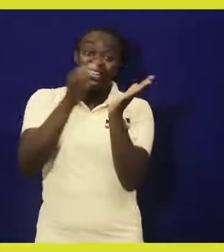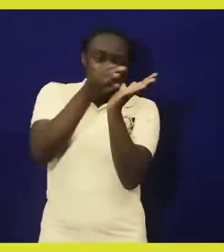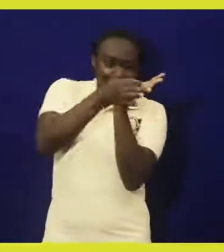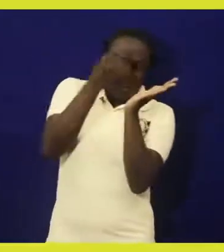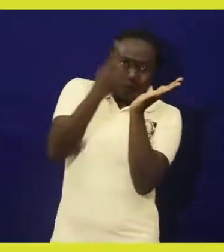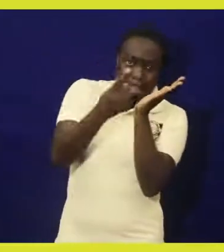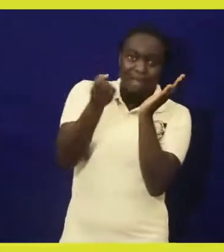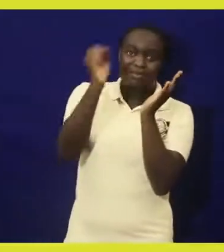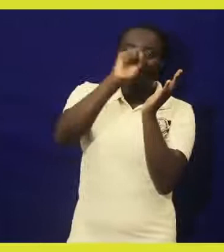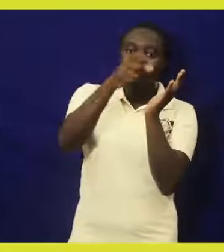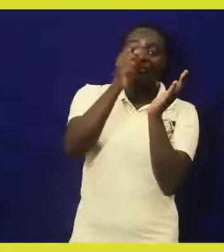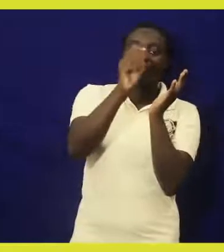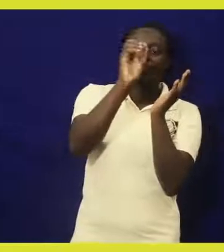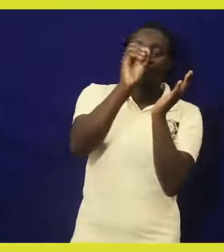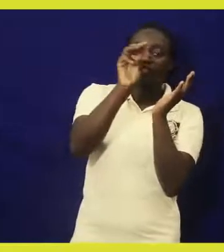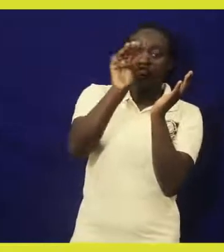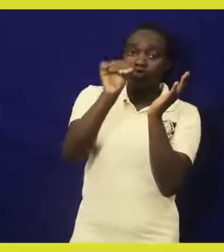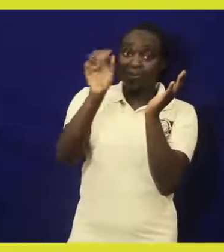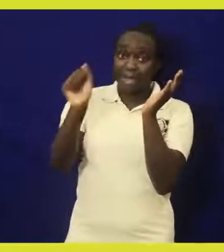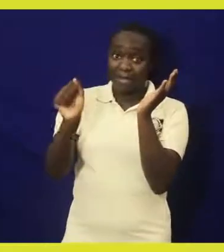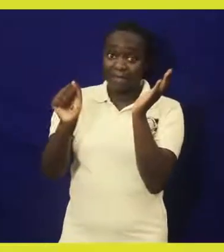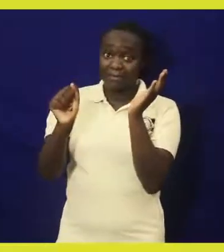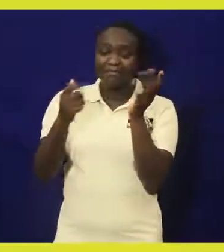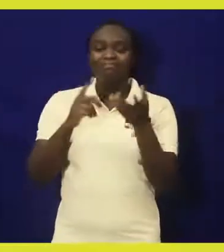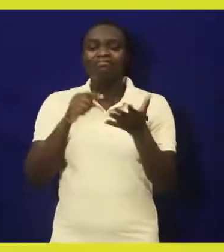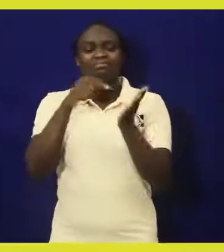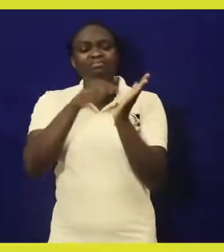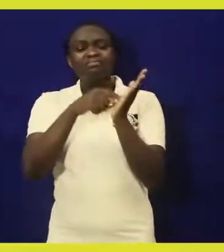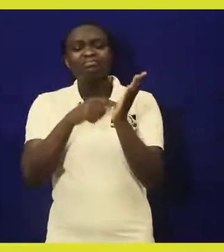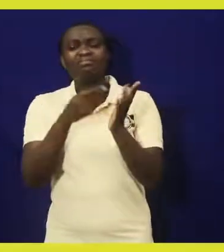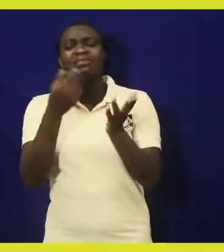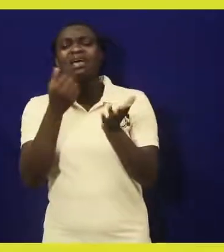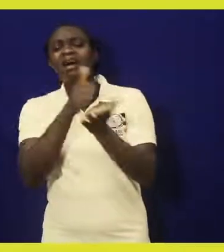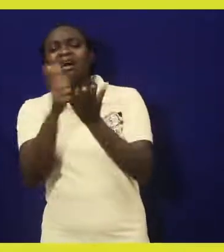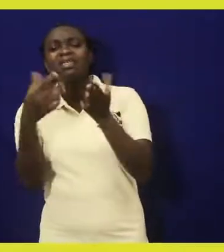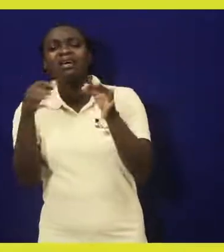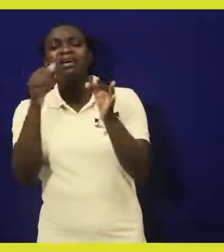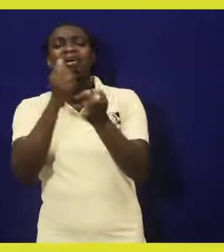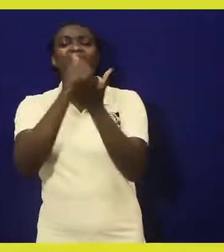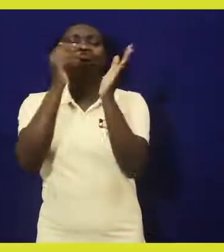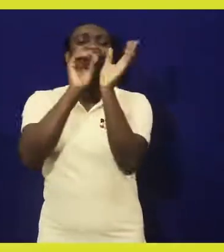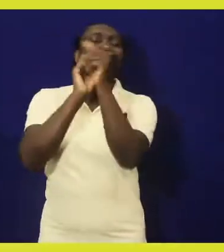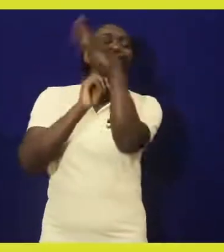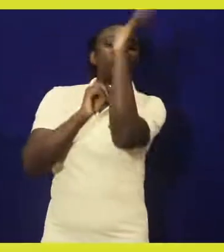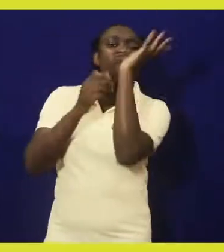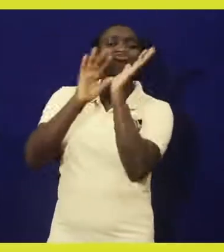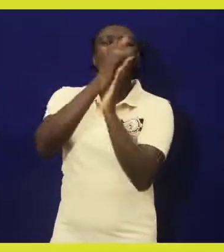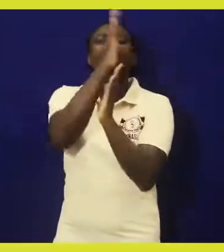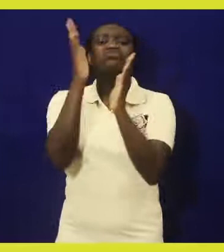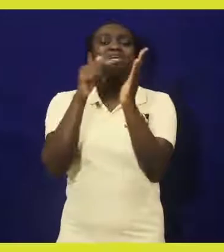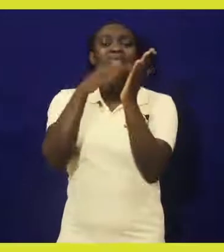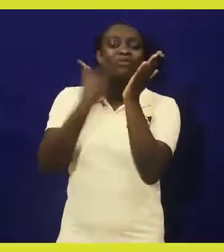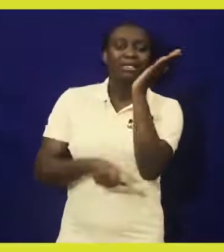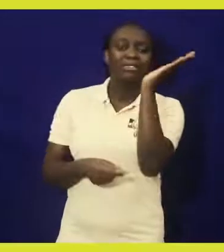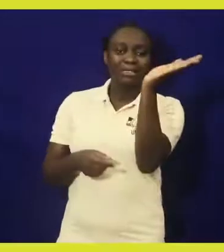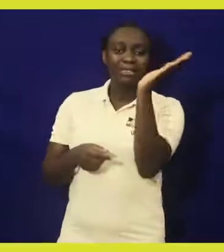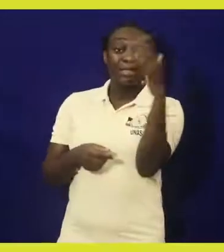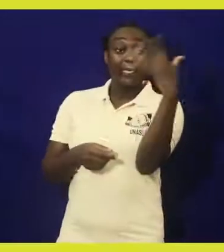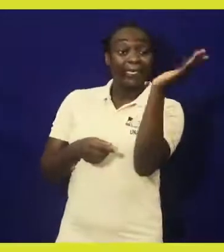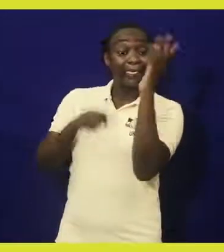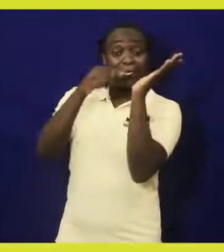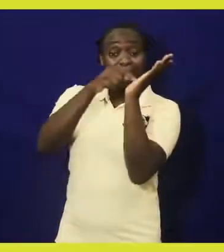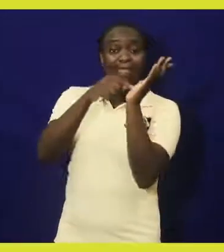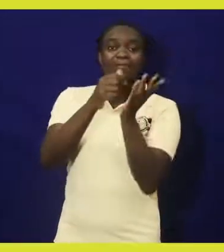Correct, that leaves make food for the plant. They make food for